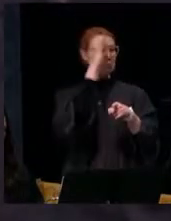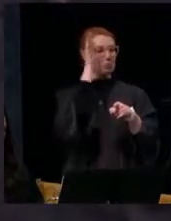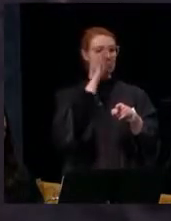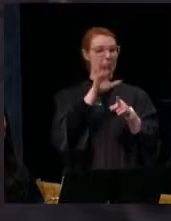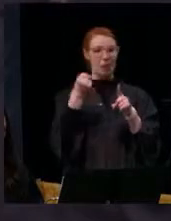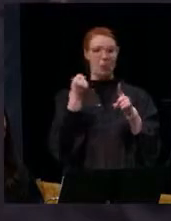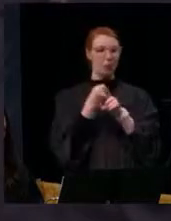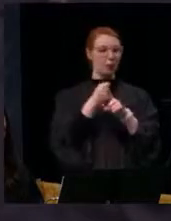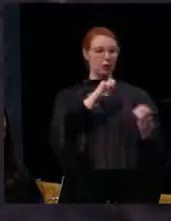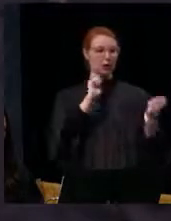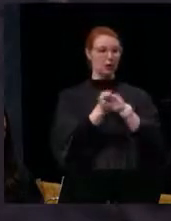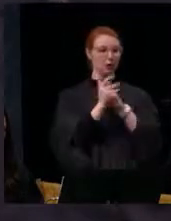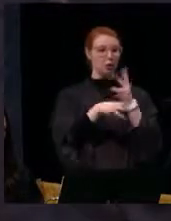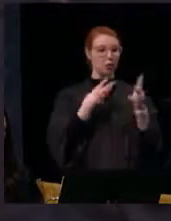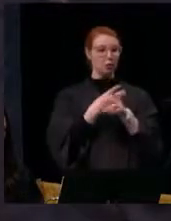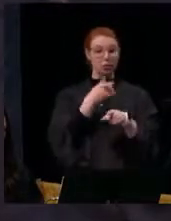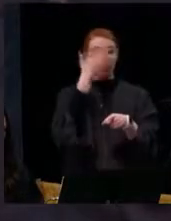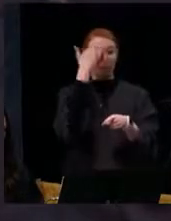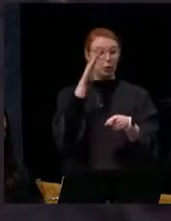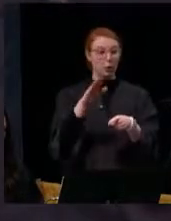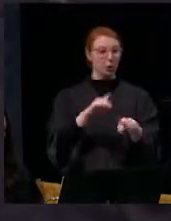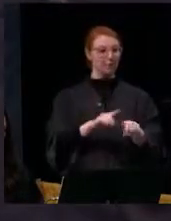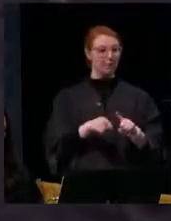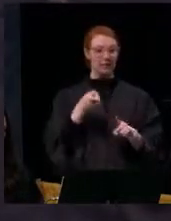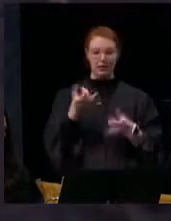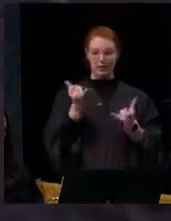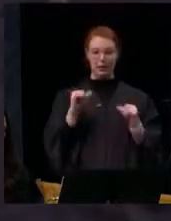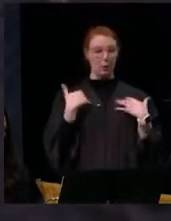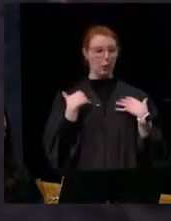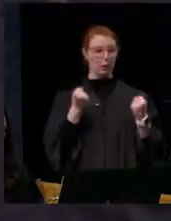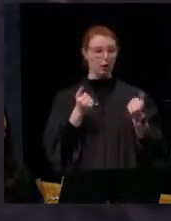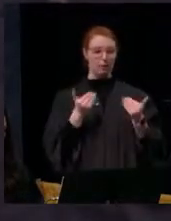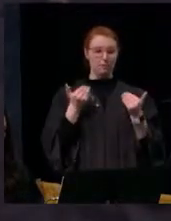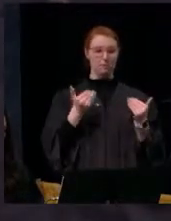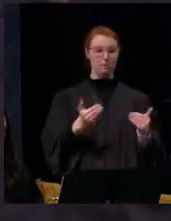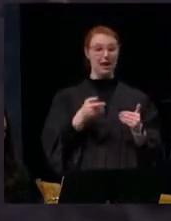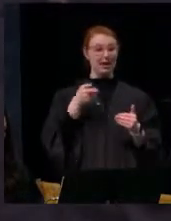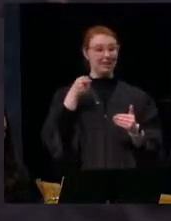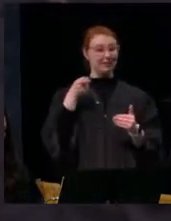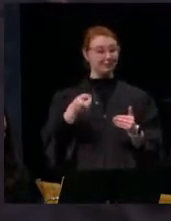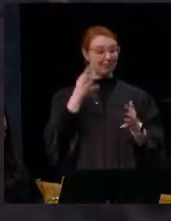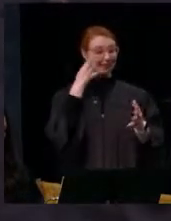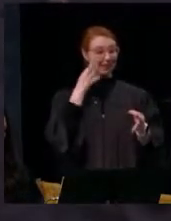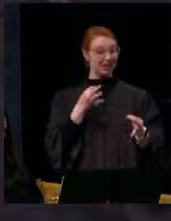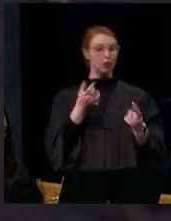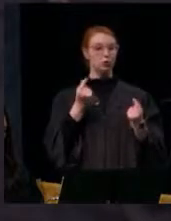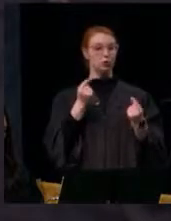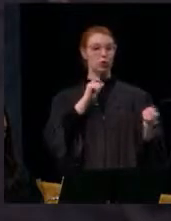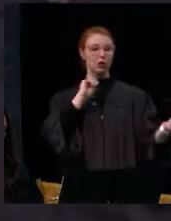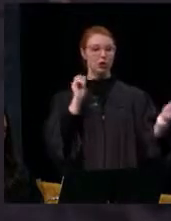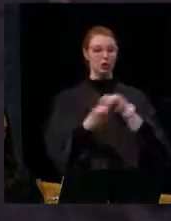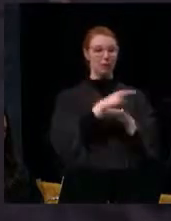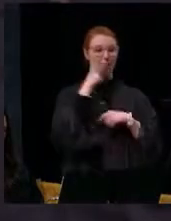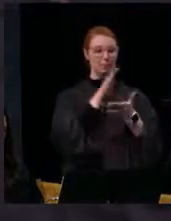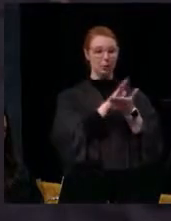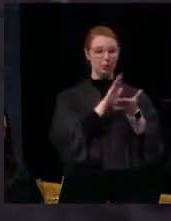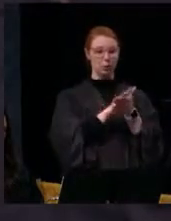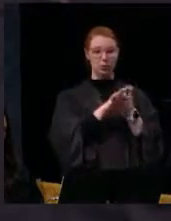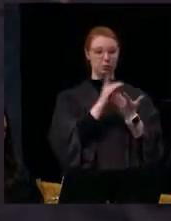students across the world. But because of their acts of bravery, they were able to make one of the most public advancements for civil rights in our